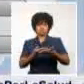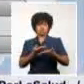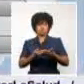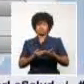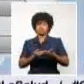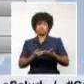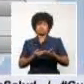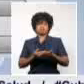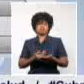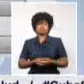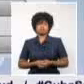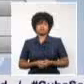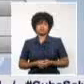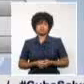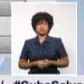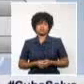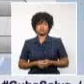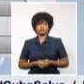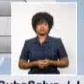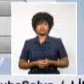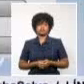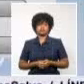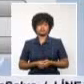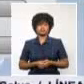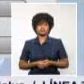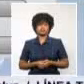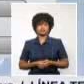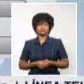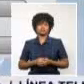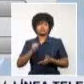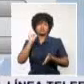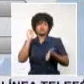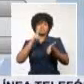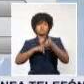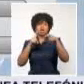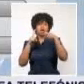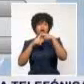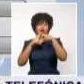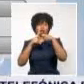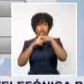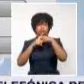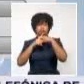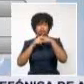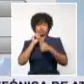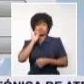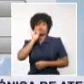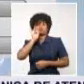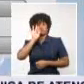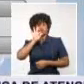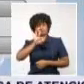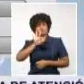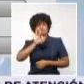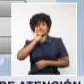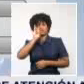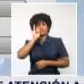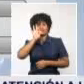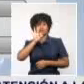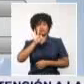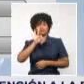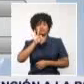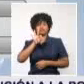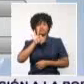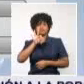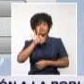admitted to hospitals, because some of the people are admitted because they are contacts of a confirmed